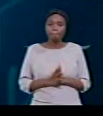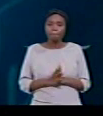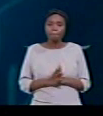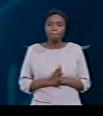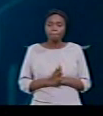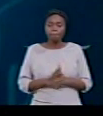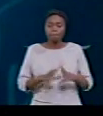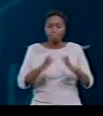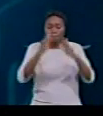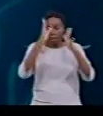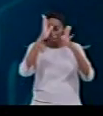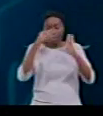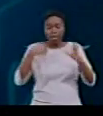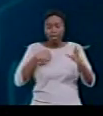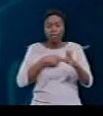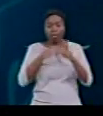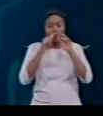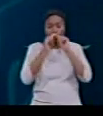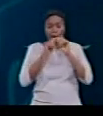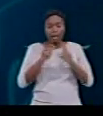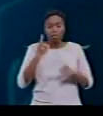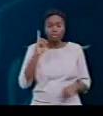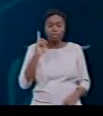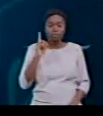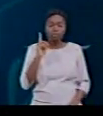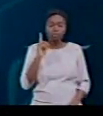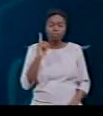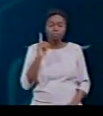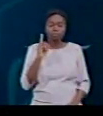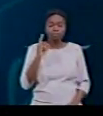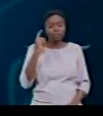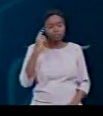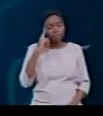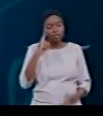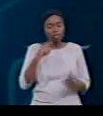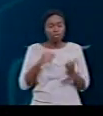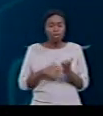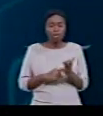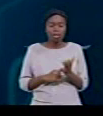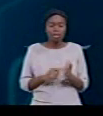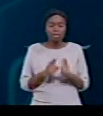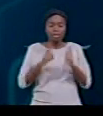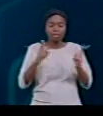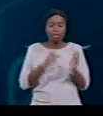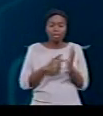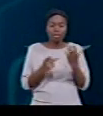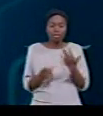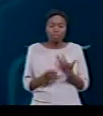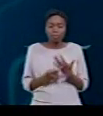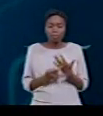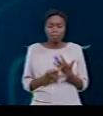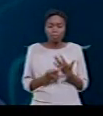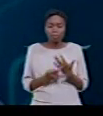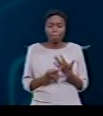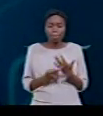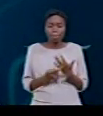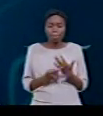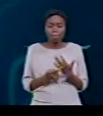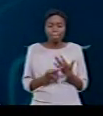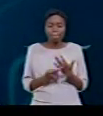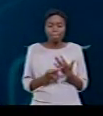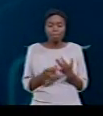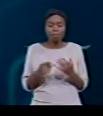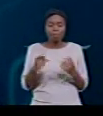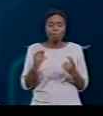Father, we thank you for this great event. Today is the climax.